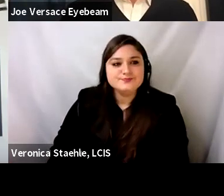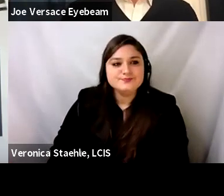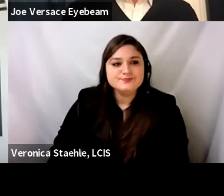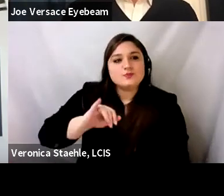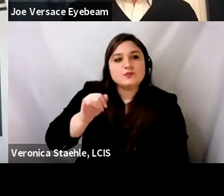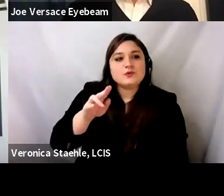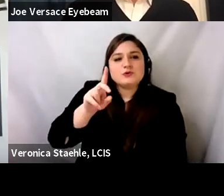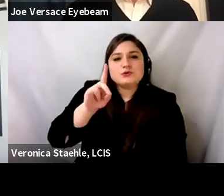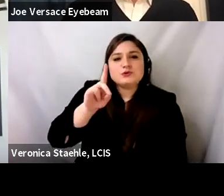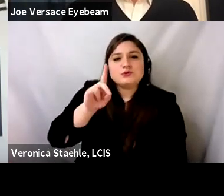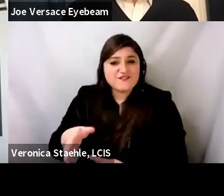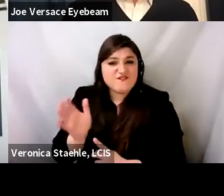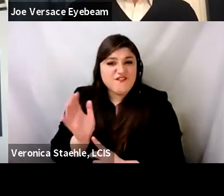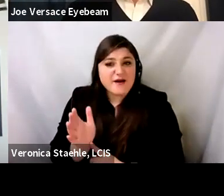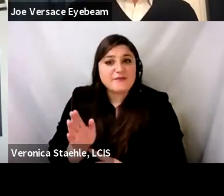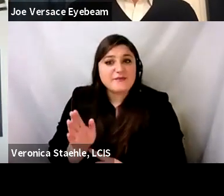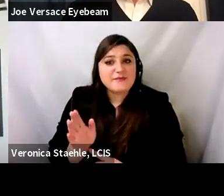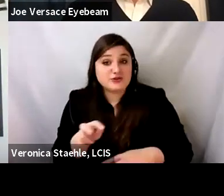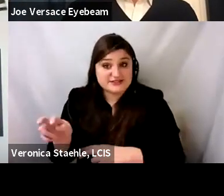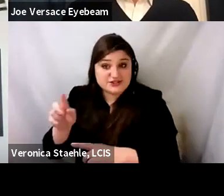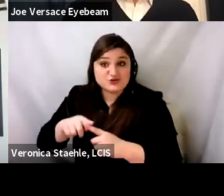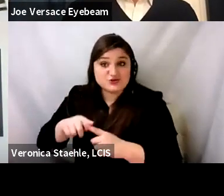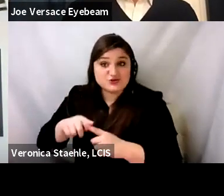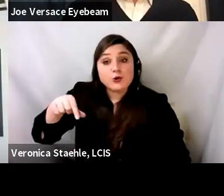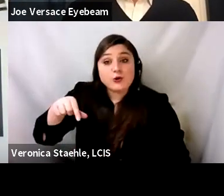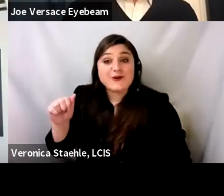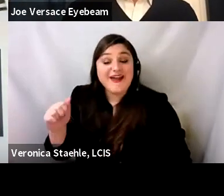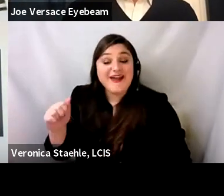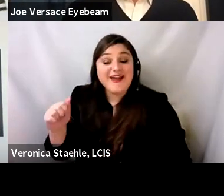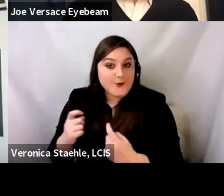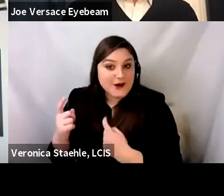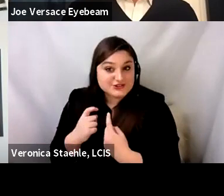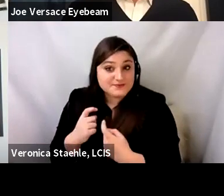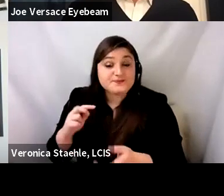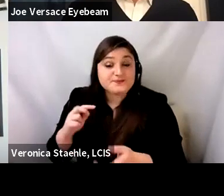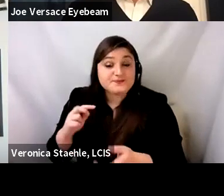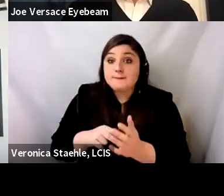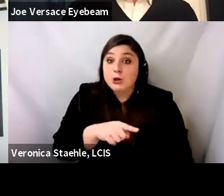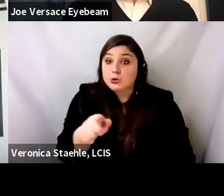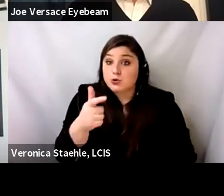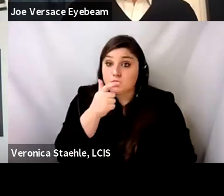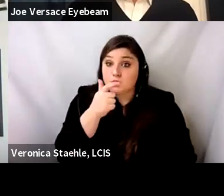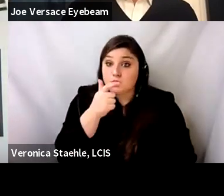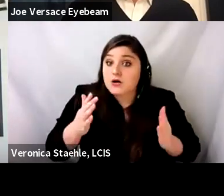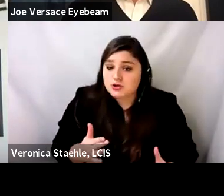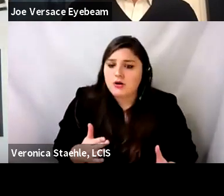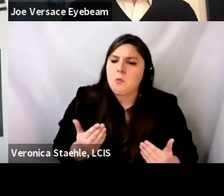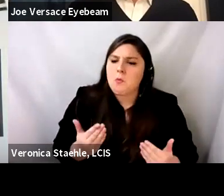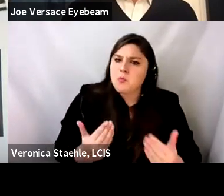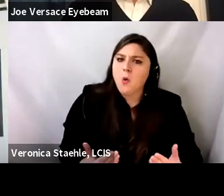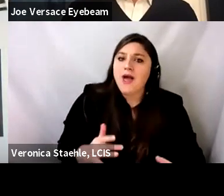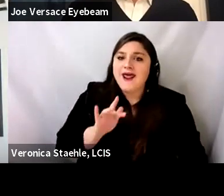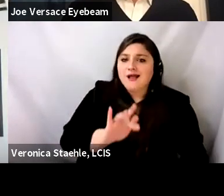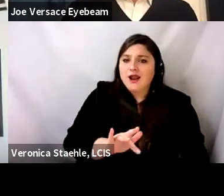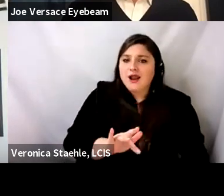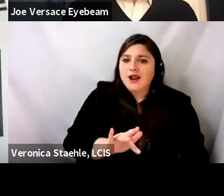So I'm going to encourage people to put your questions into the question and answer box. And if you're calling on the phone, I actually switched two of the numbers. I apologize.